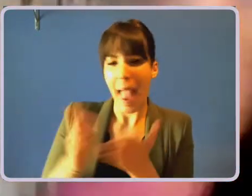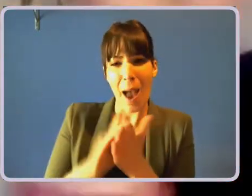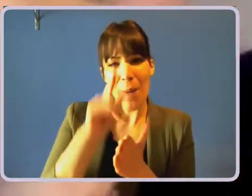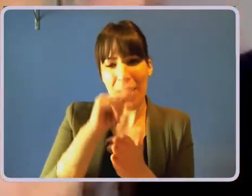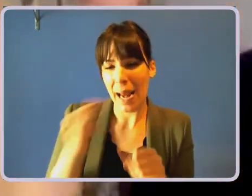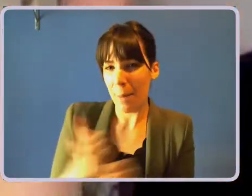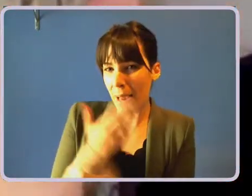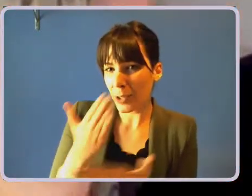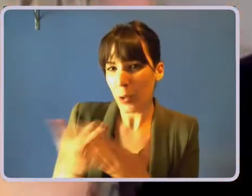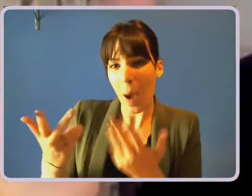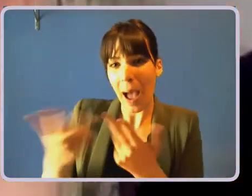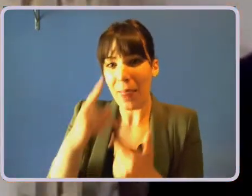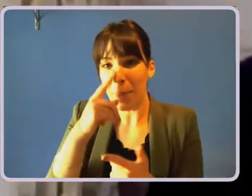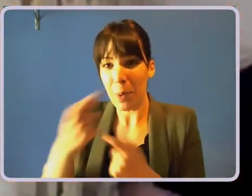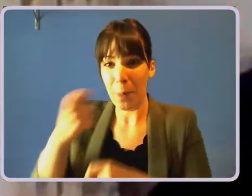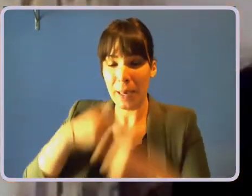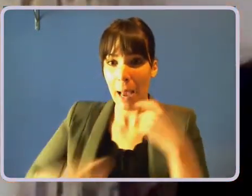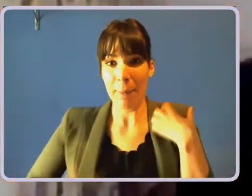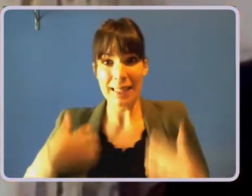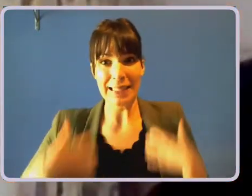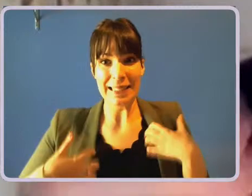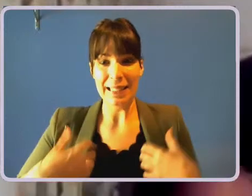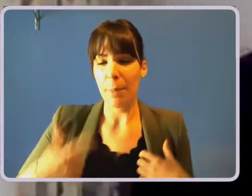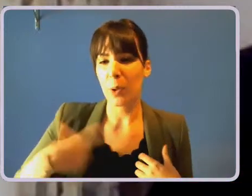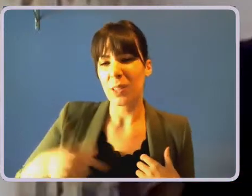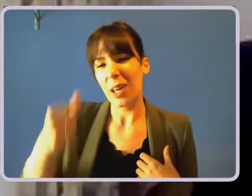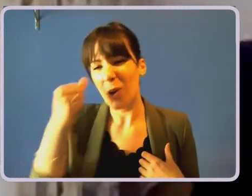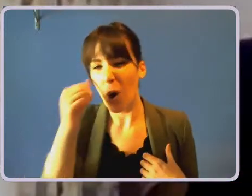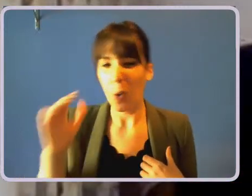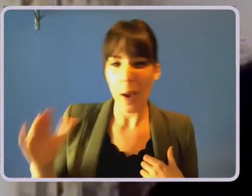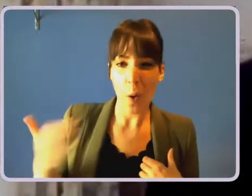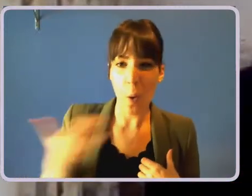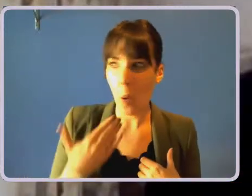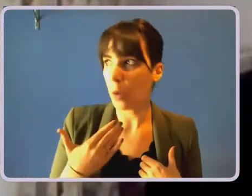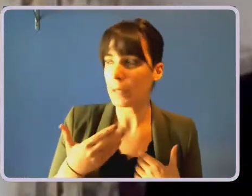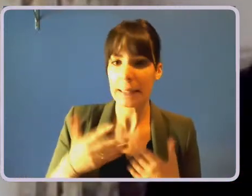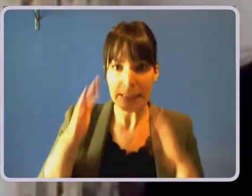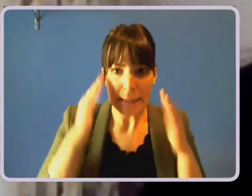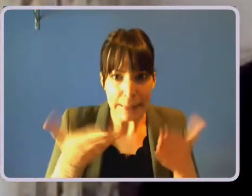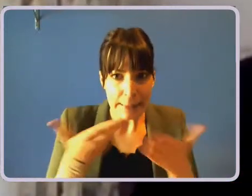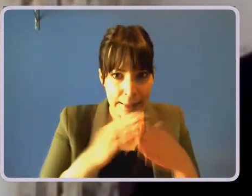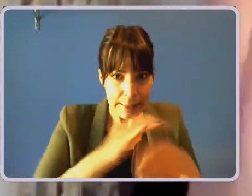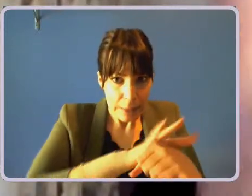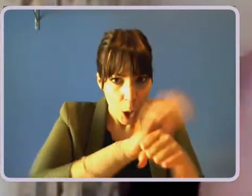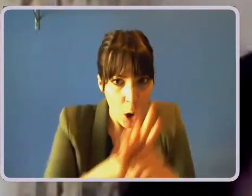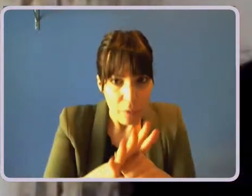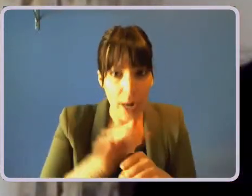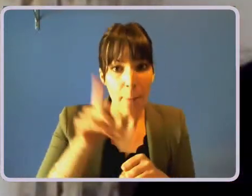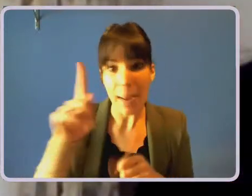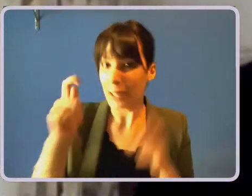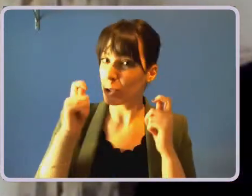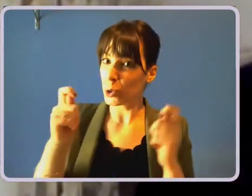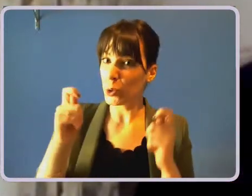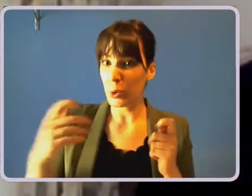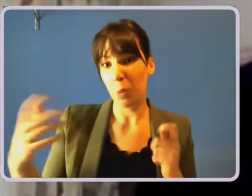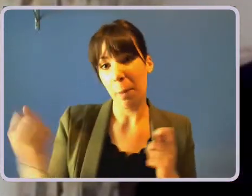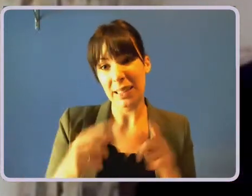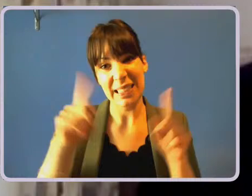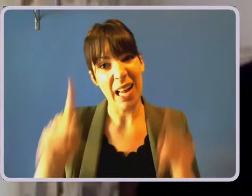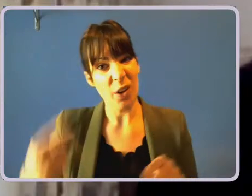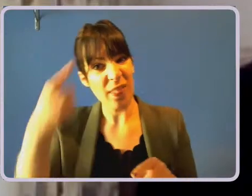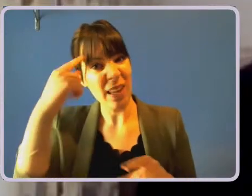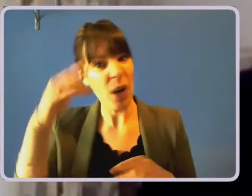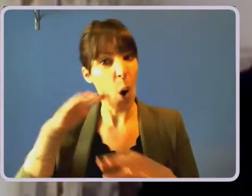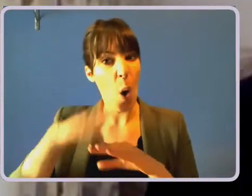currently all marinated in COVID, but soon we're going to have to move into that pre-planning. So there are my thoughts.